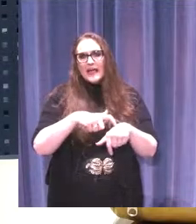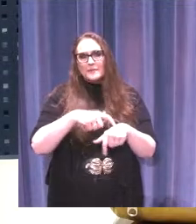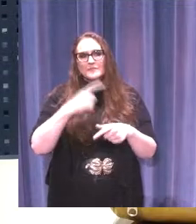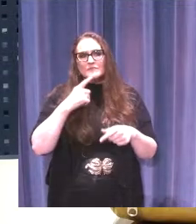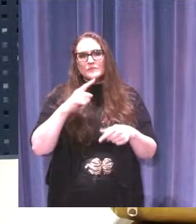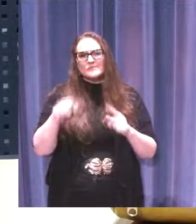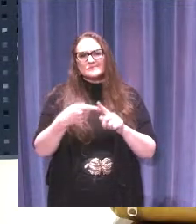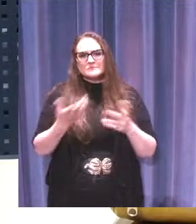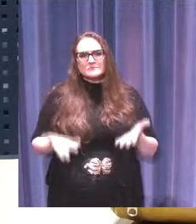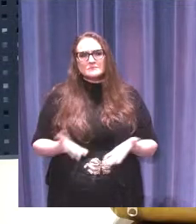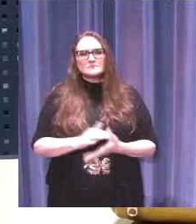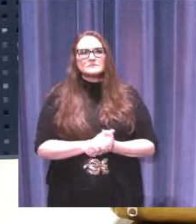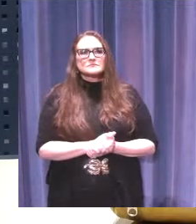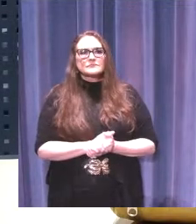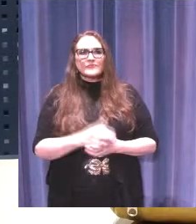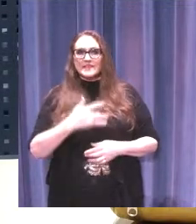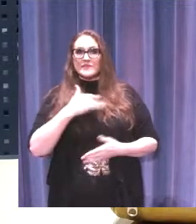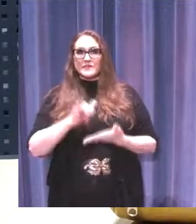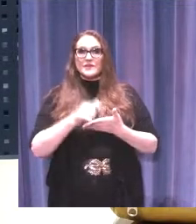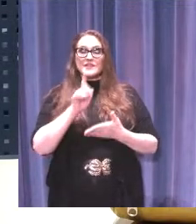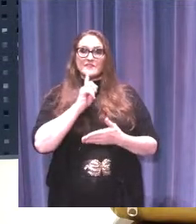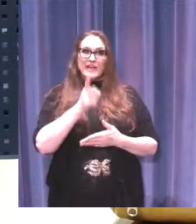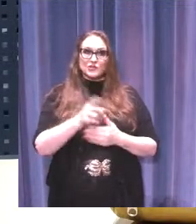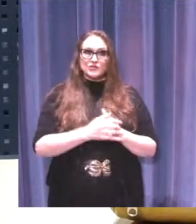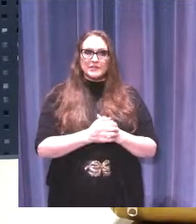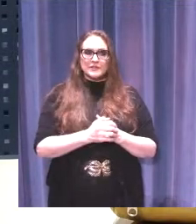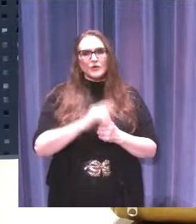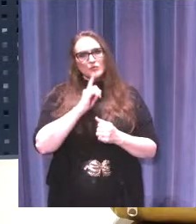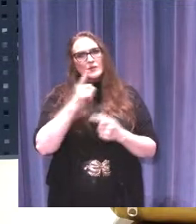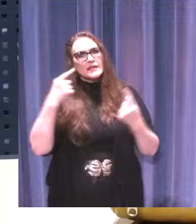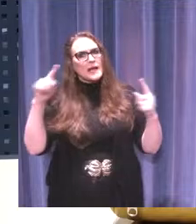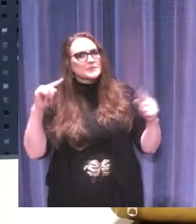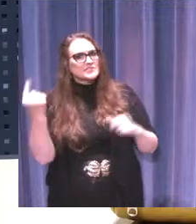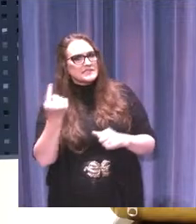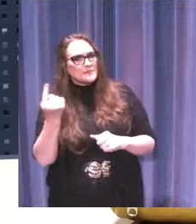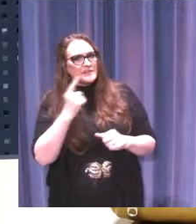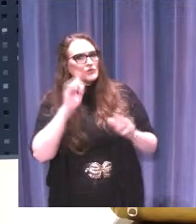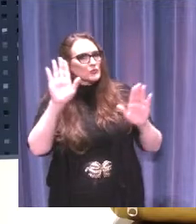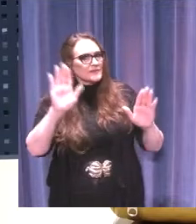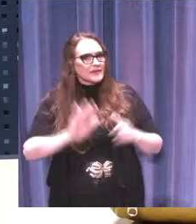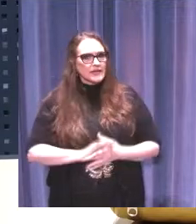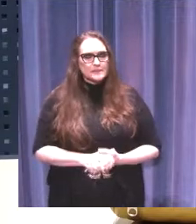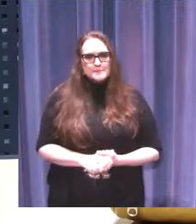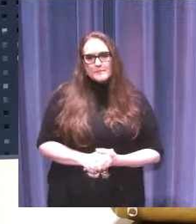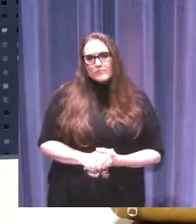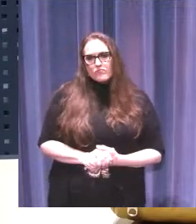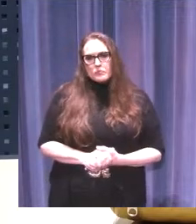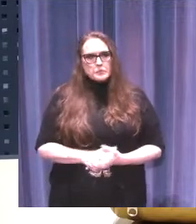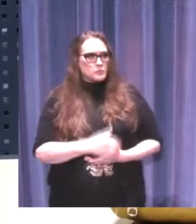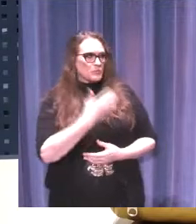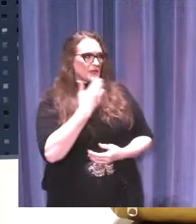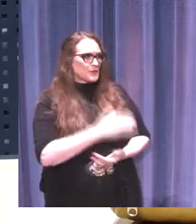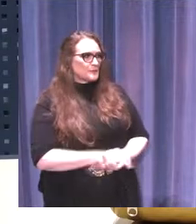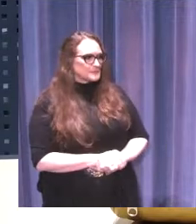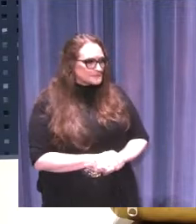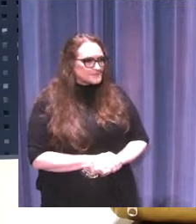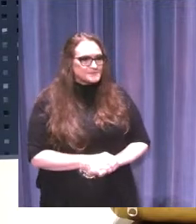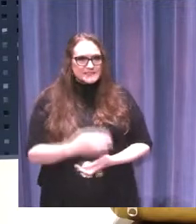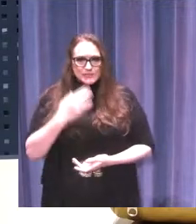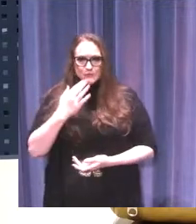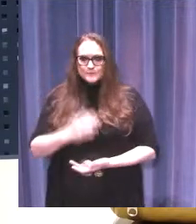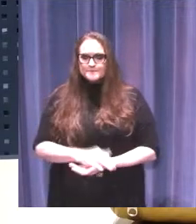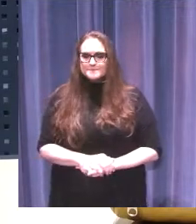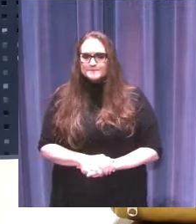here and feel that they've actually really accomplished something terrific. Thank you. Thank you.